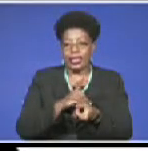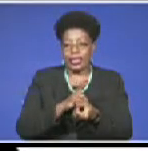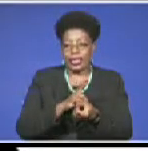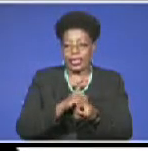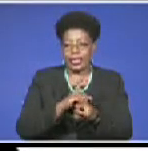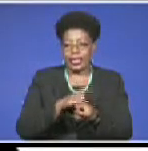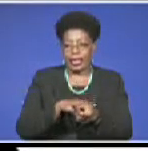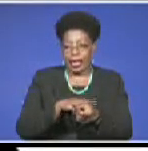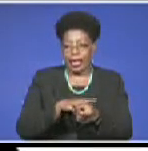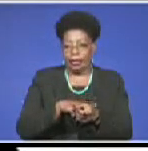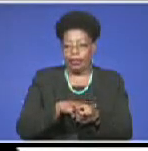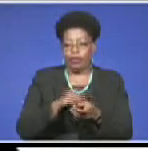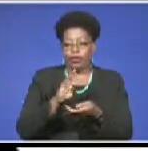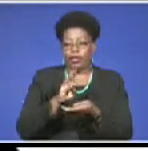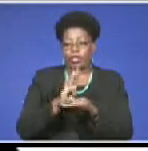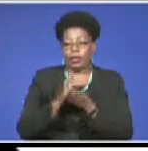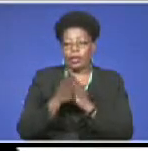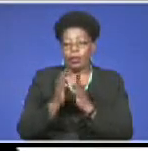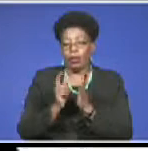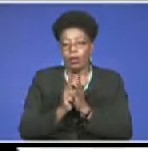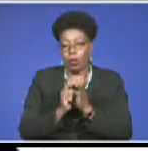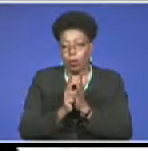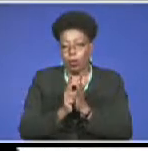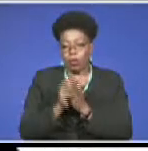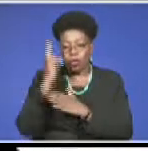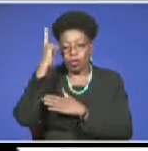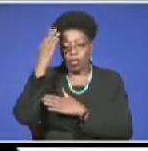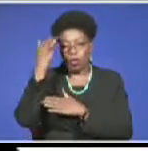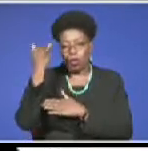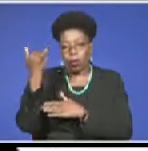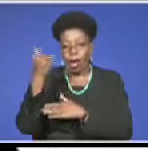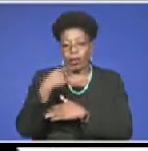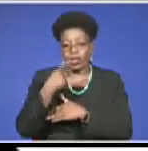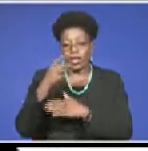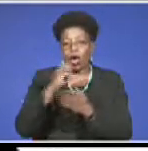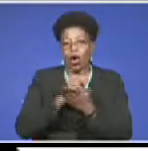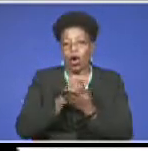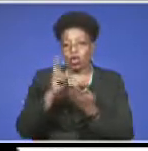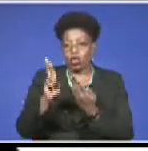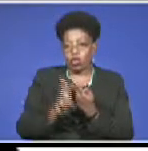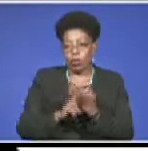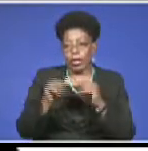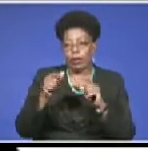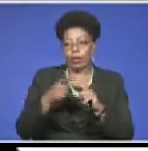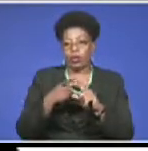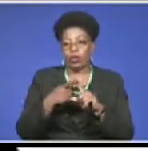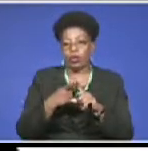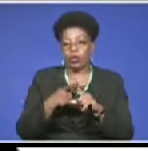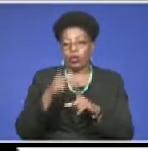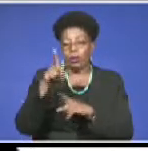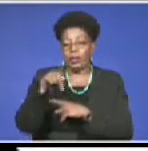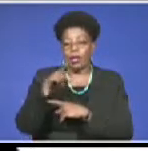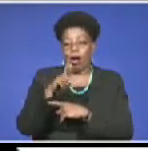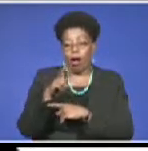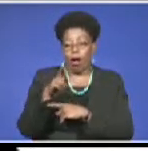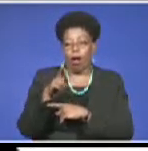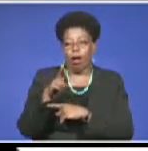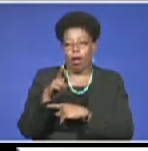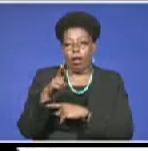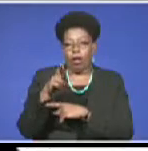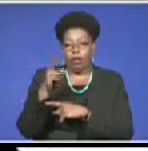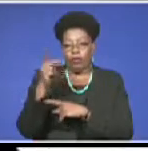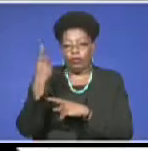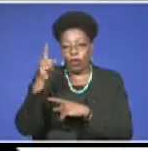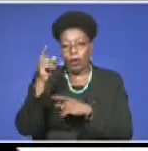for it to actually become law. And the reason why we chose October is that we want to be able to do the PR campaign for the Bahamian people